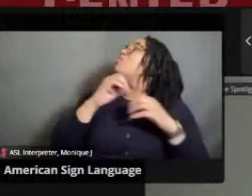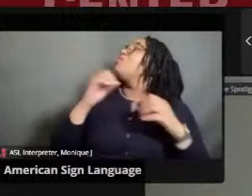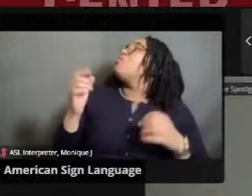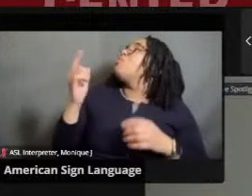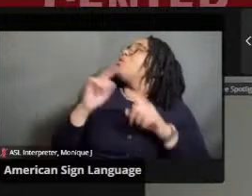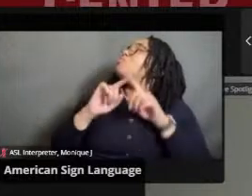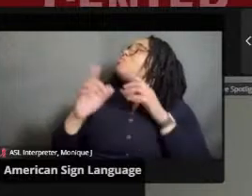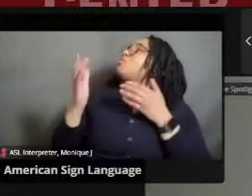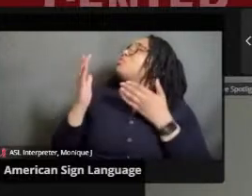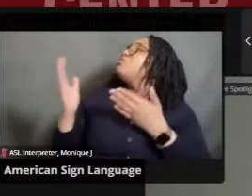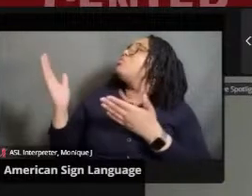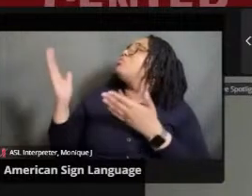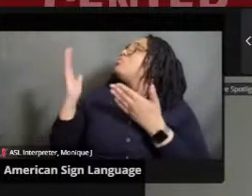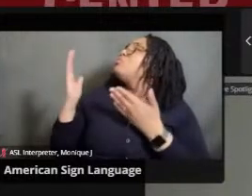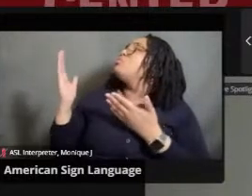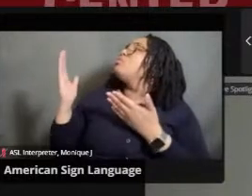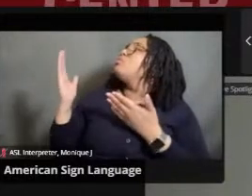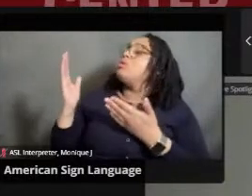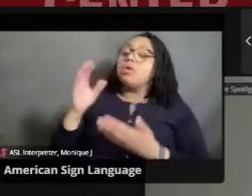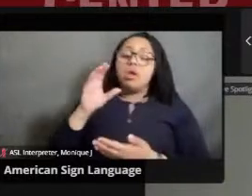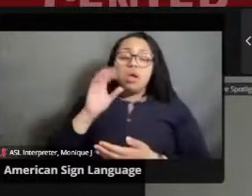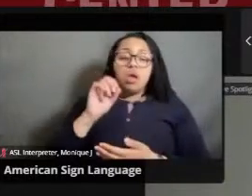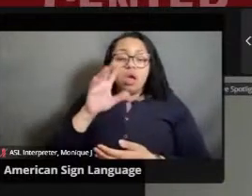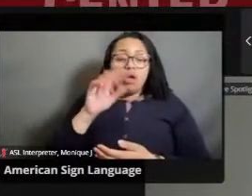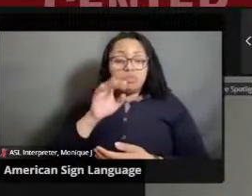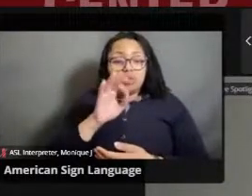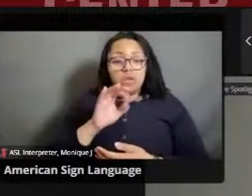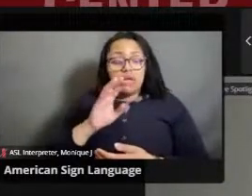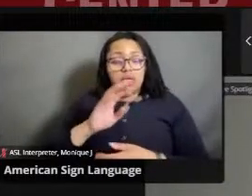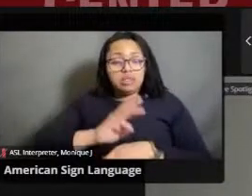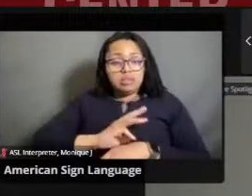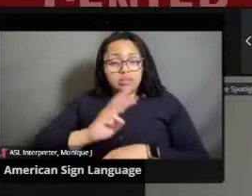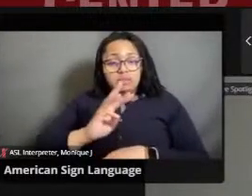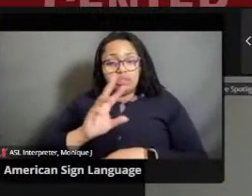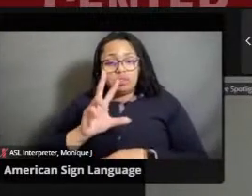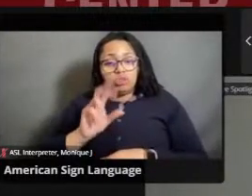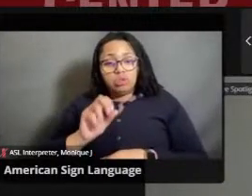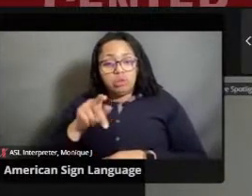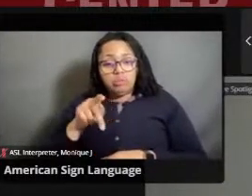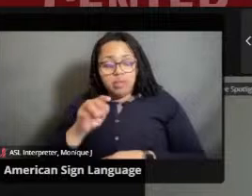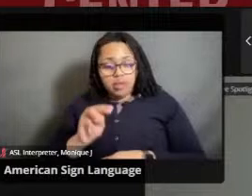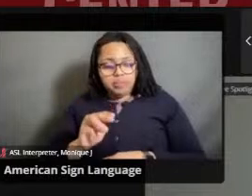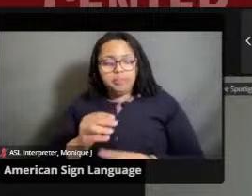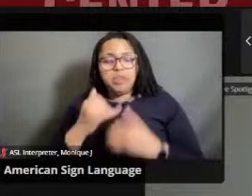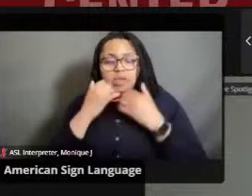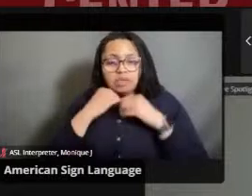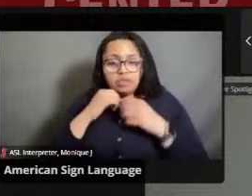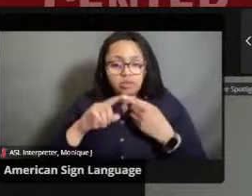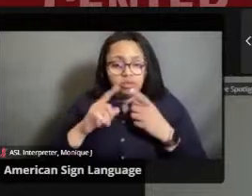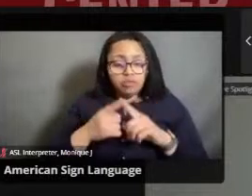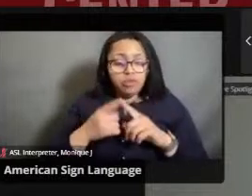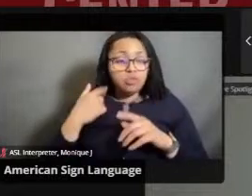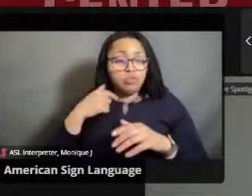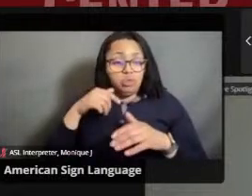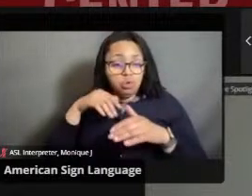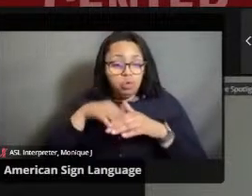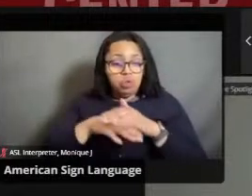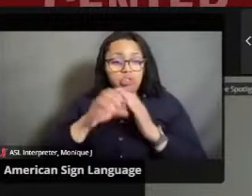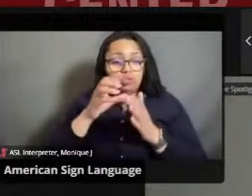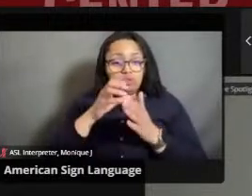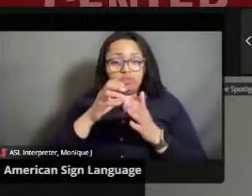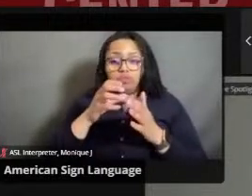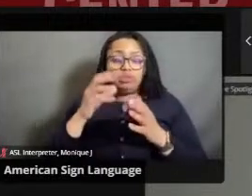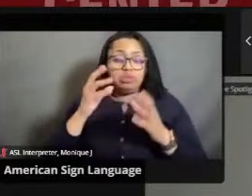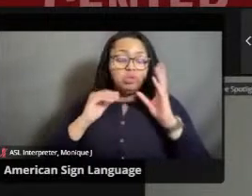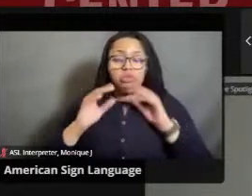October 9th, 6:30 p.m. Dear friends, we are entering a chapter in which we will be isolated from the world so